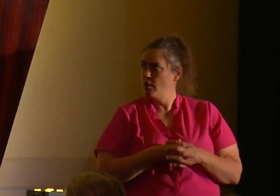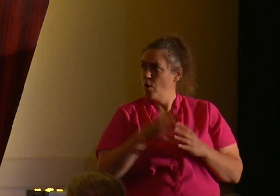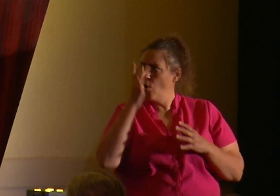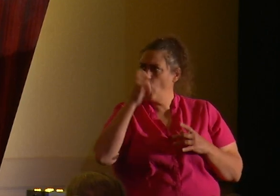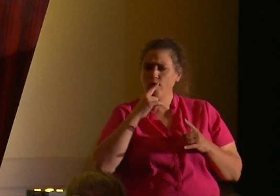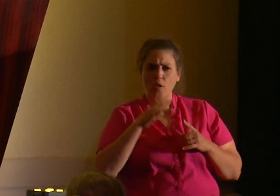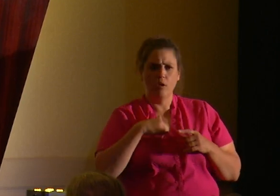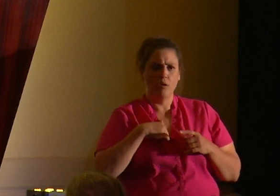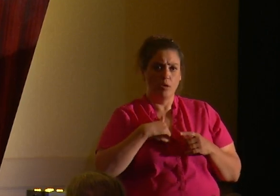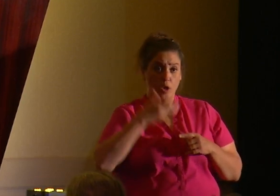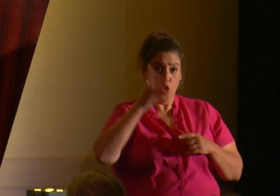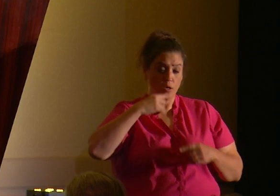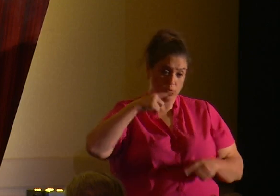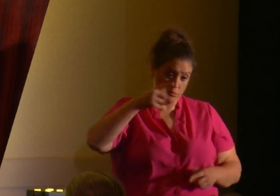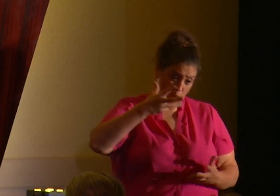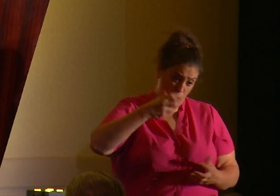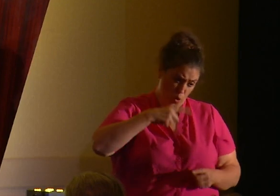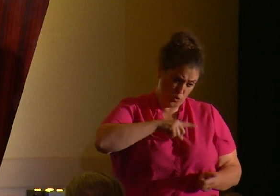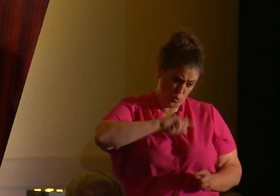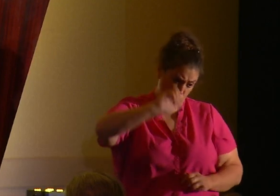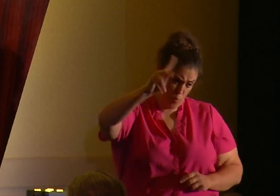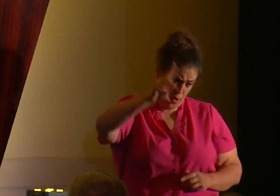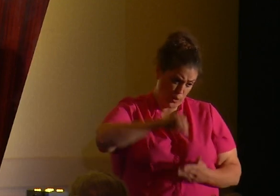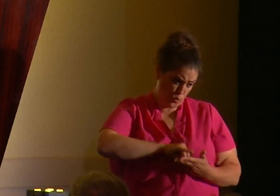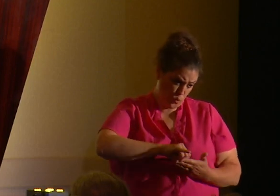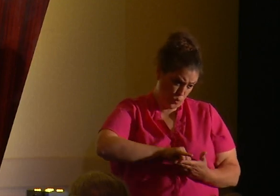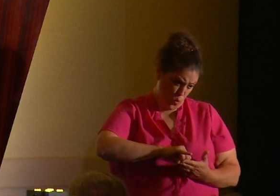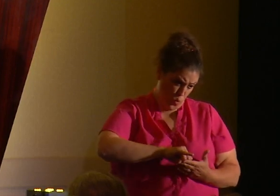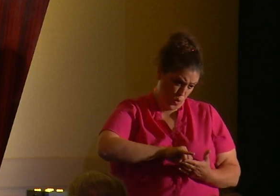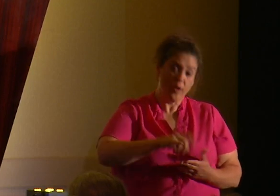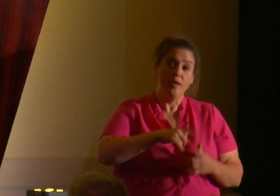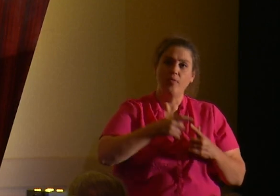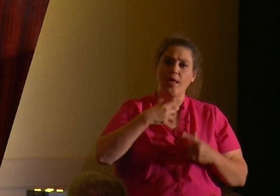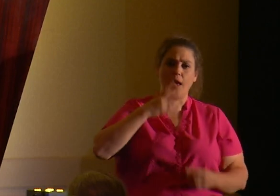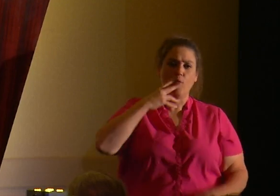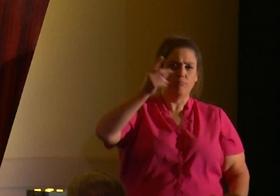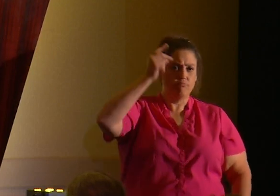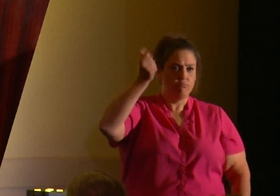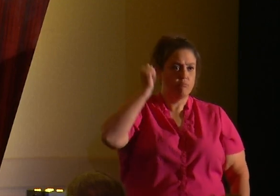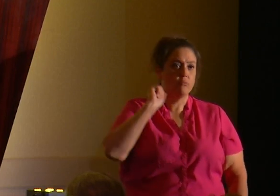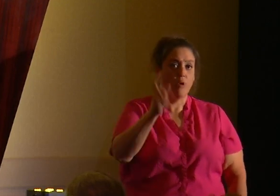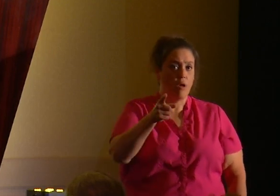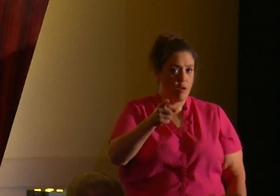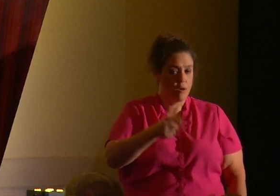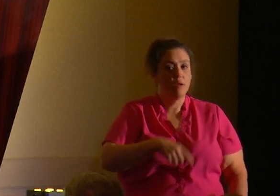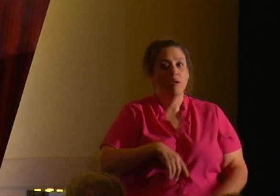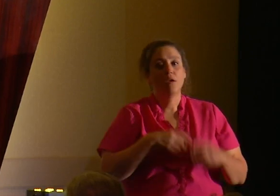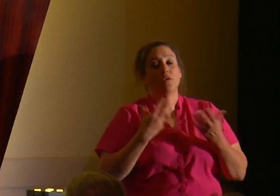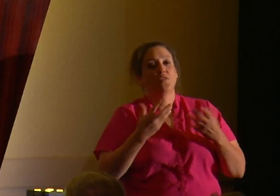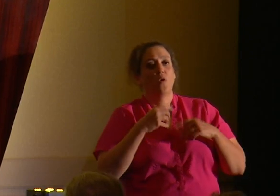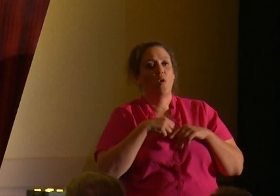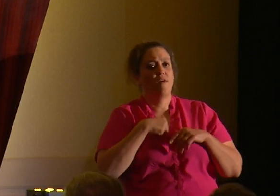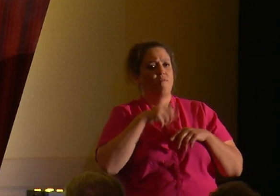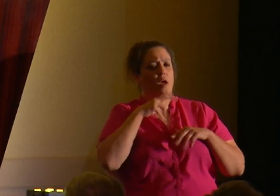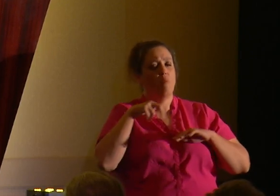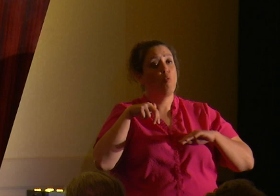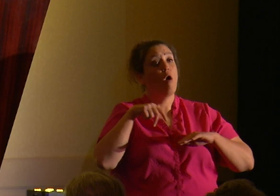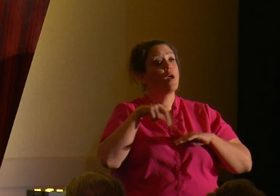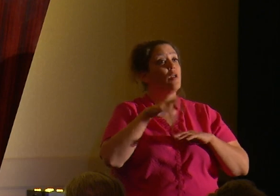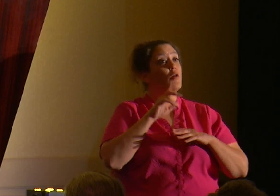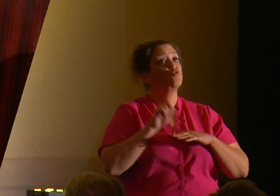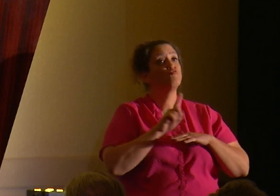York, I would have instantly done it. Instantly. If I had been walking down the street and somebody said,